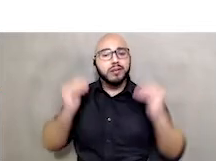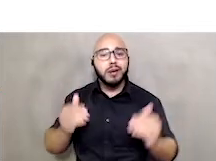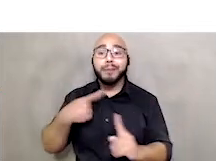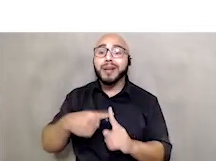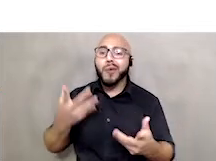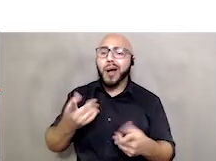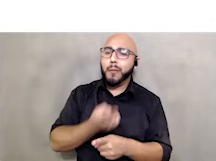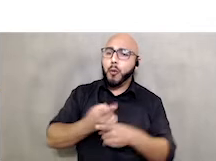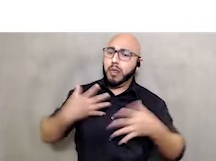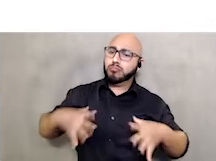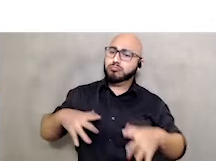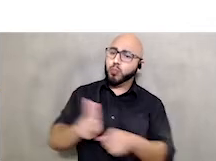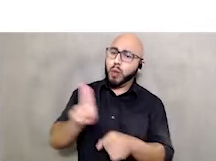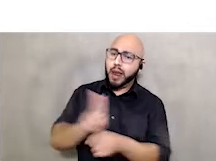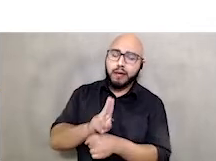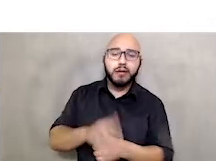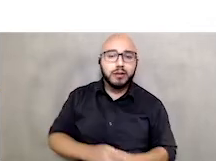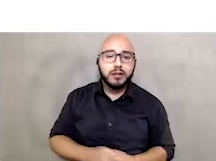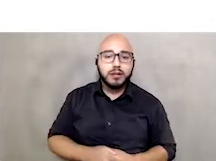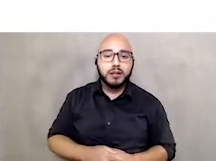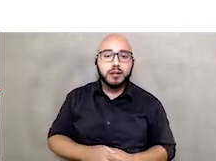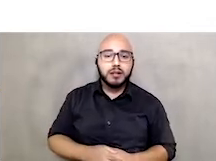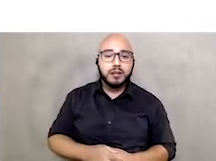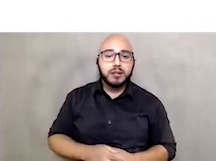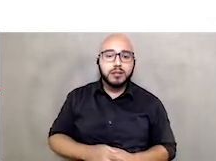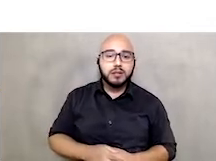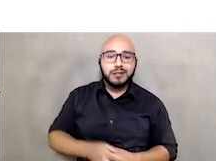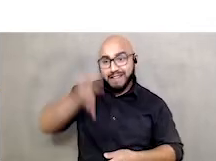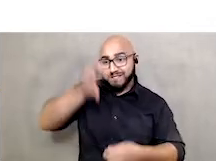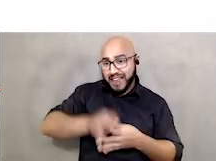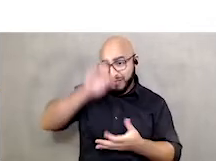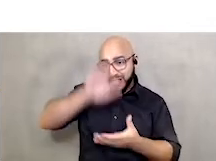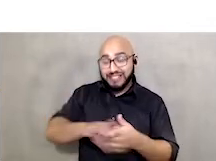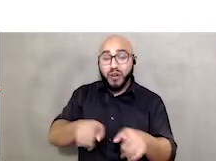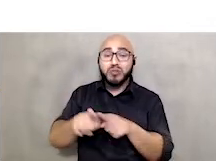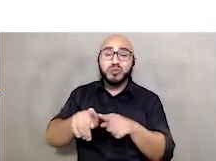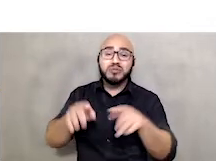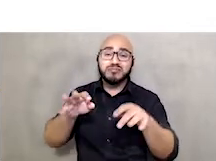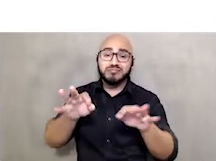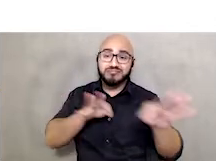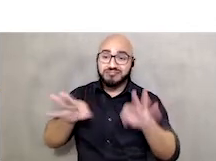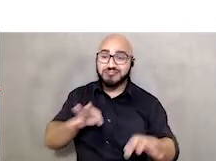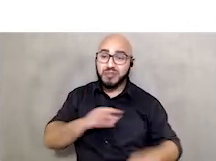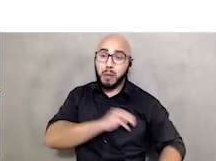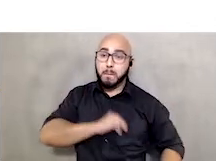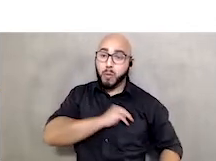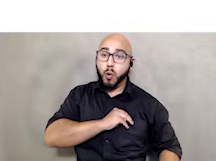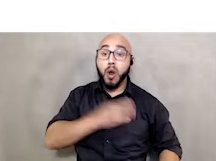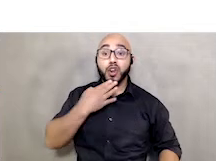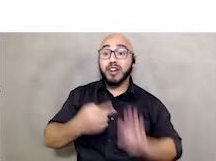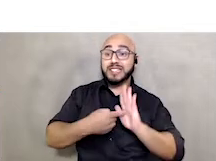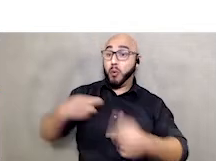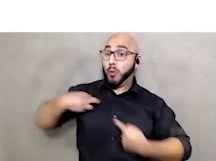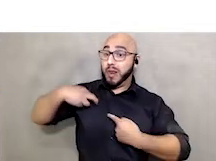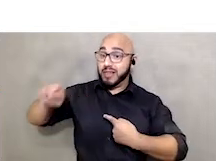wear. It even tells us what our morals are. And a good example of this is the Ten Commandments.